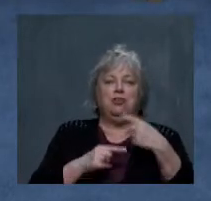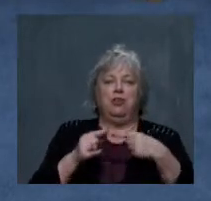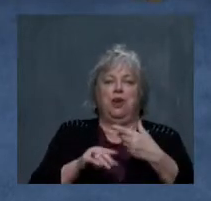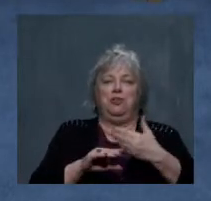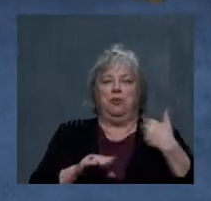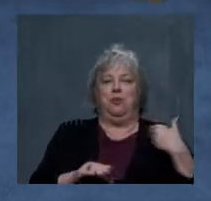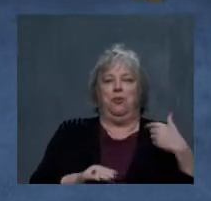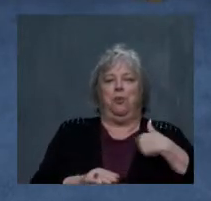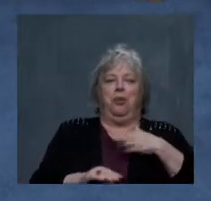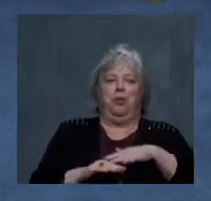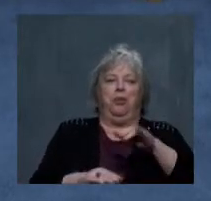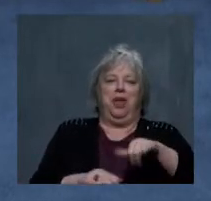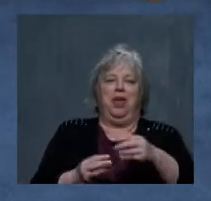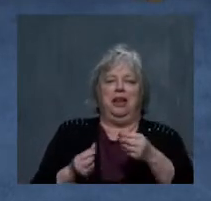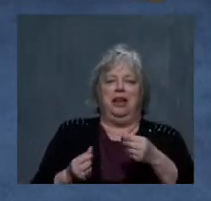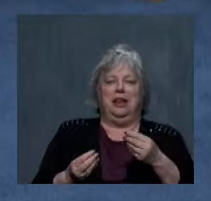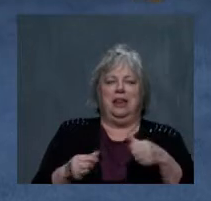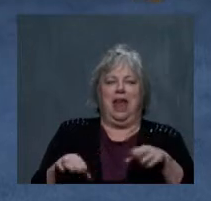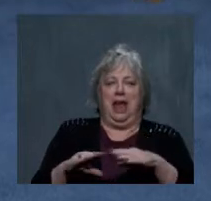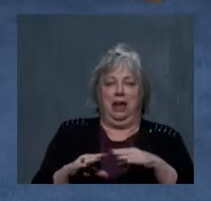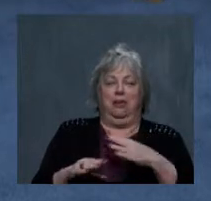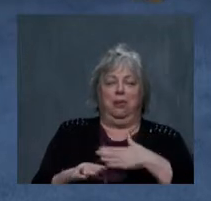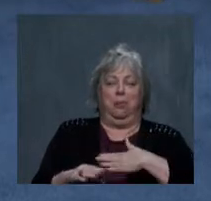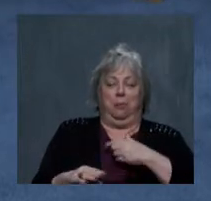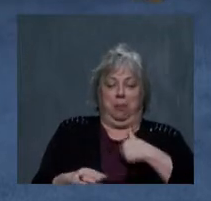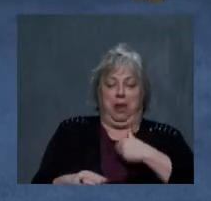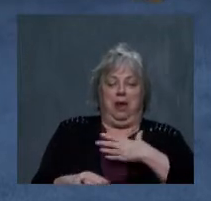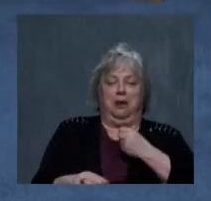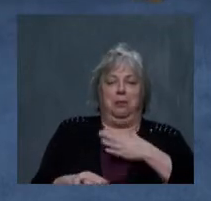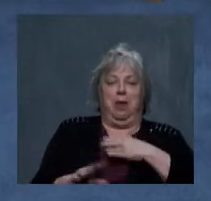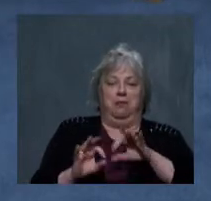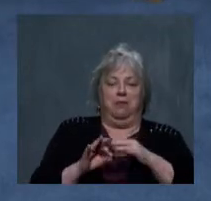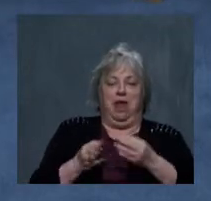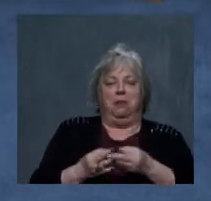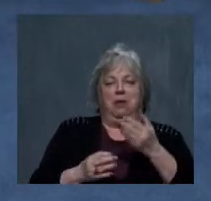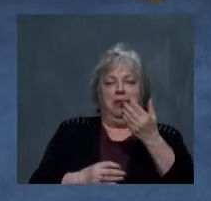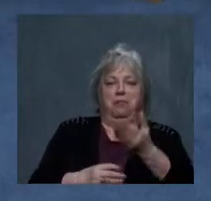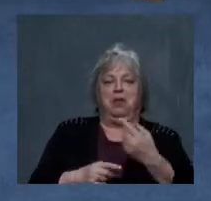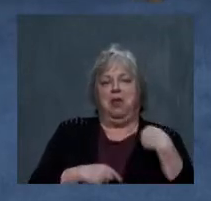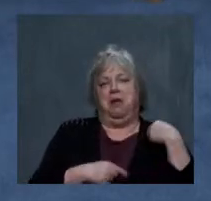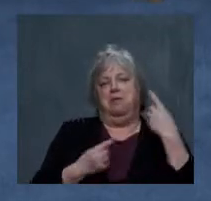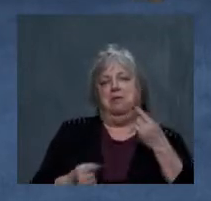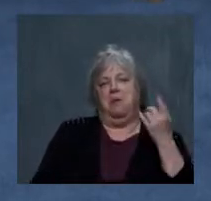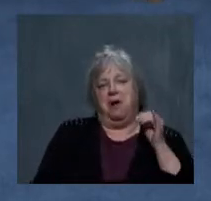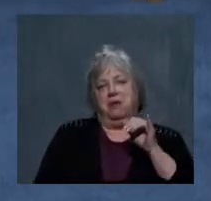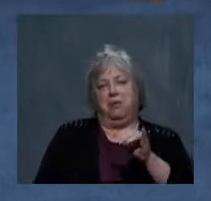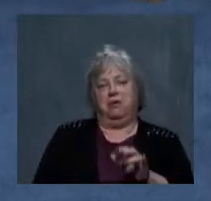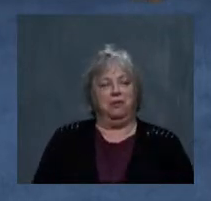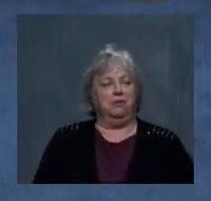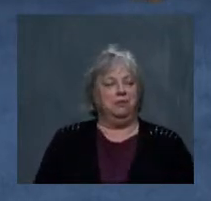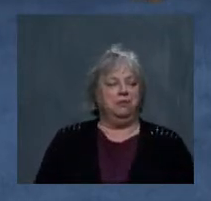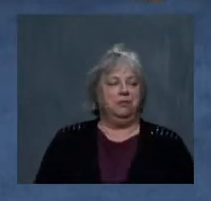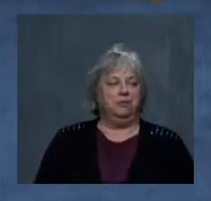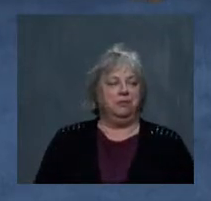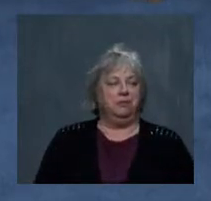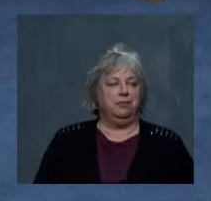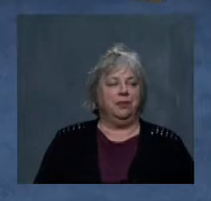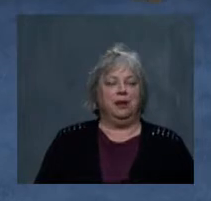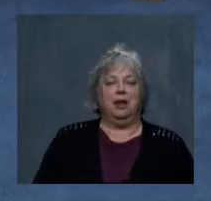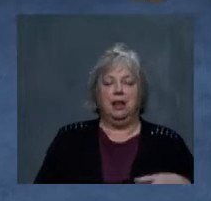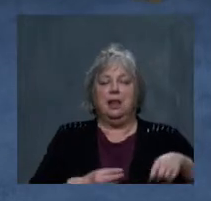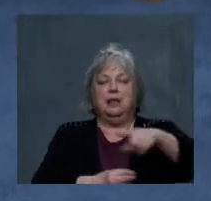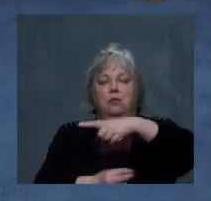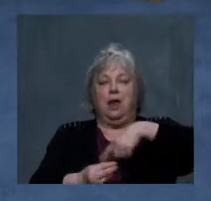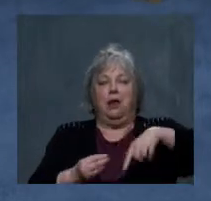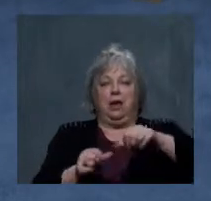this land. So, I mean, we've been there forever, me and my family. I mean, as far as the surrounding area,